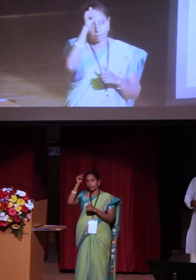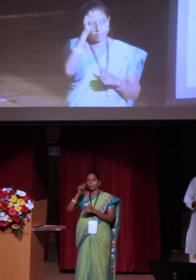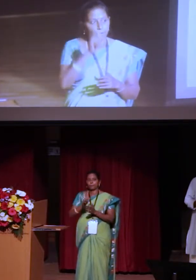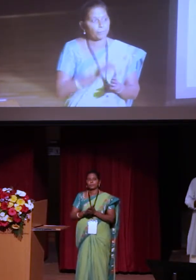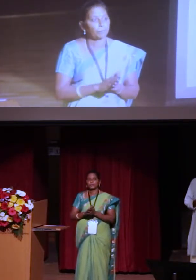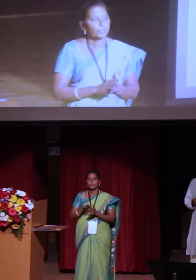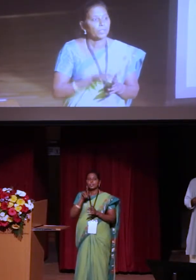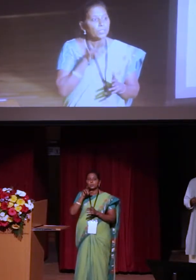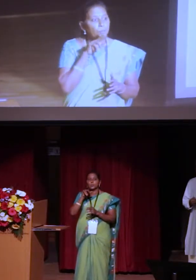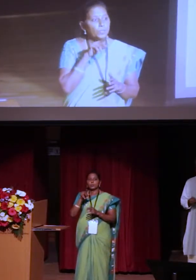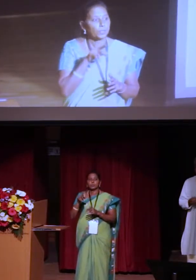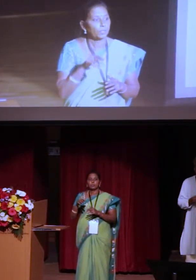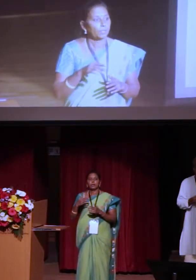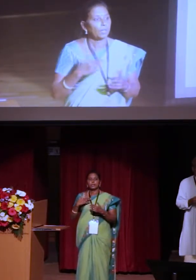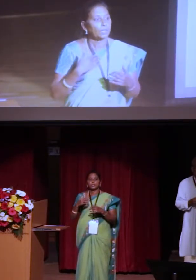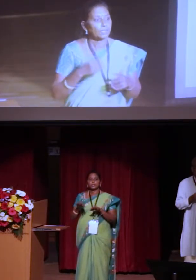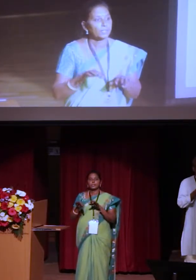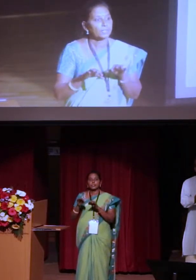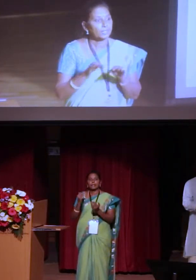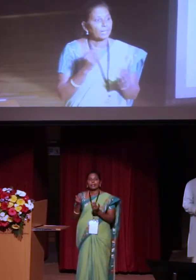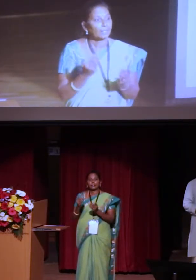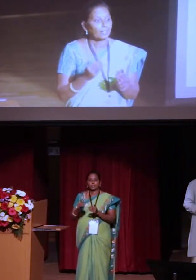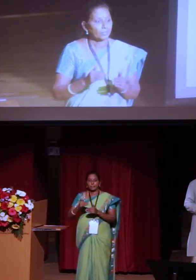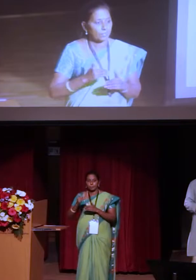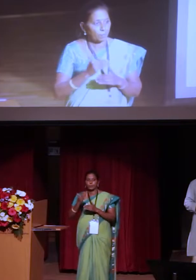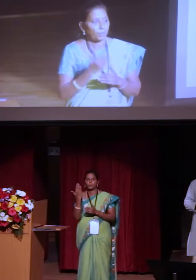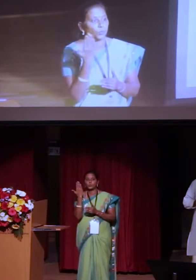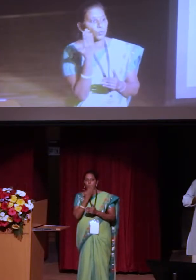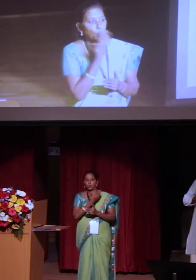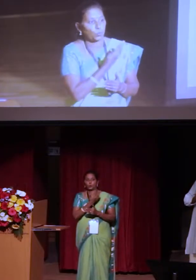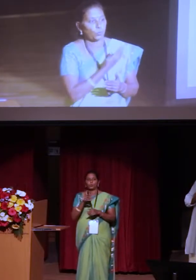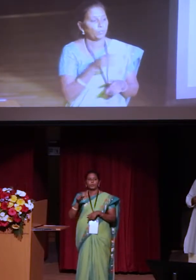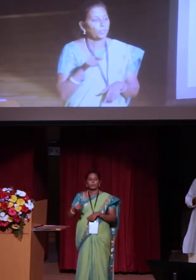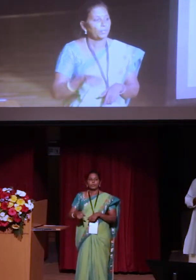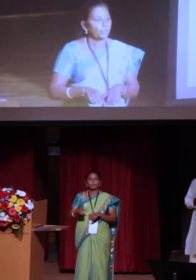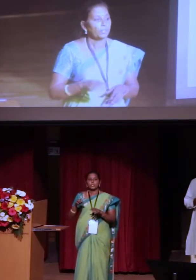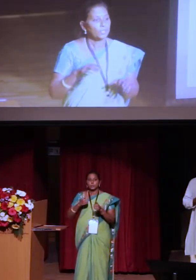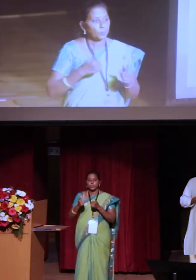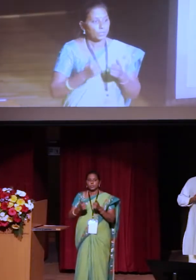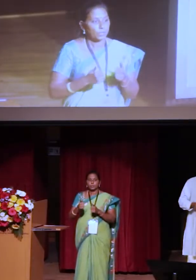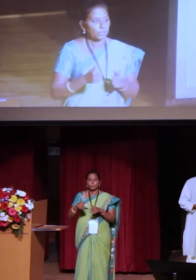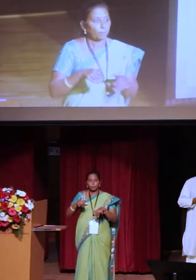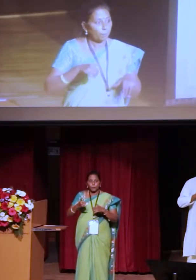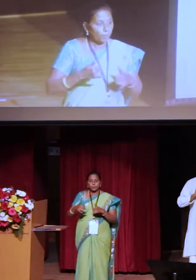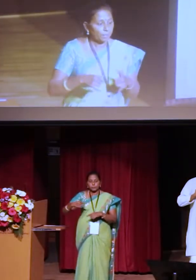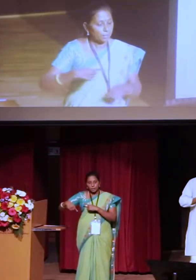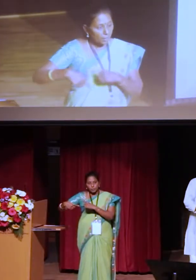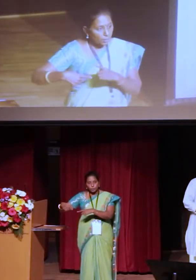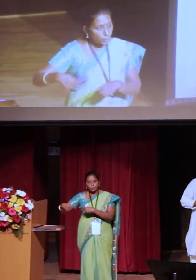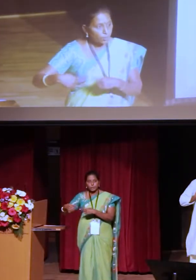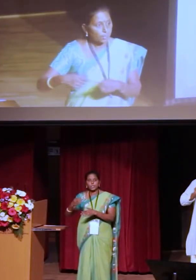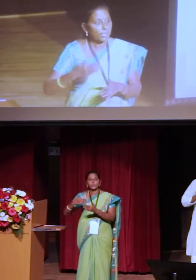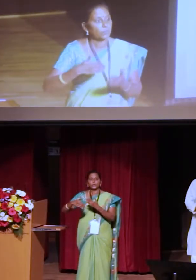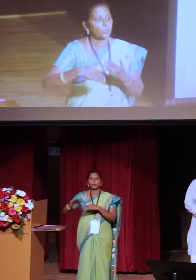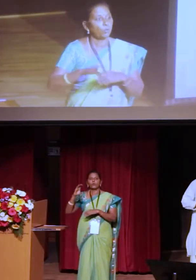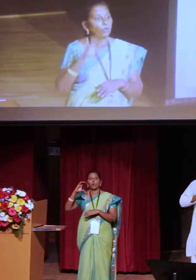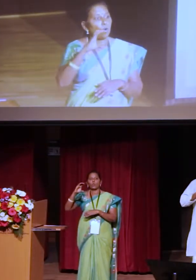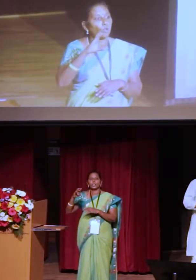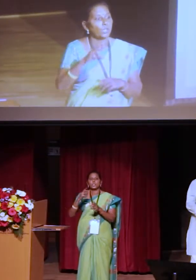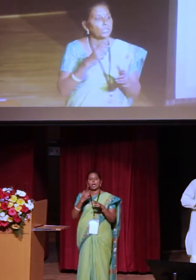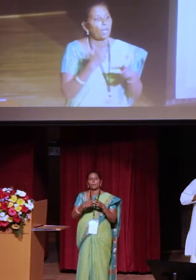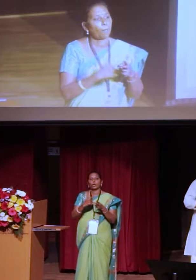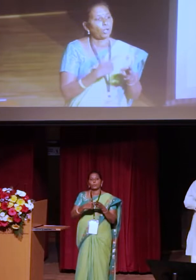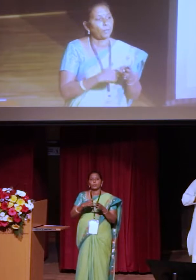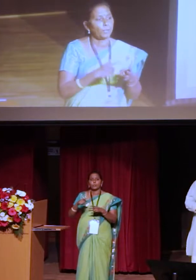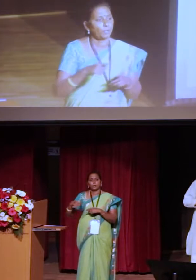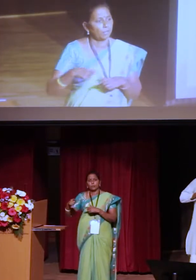has squeezed play out of us as a child as I step into school. And this squeezing play out continues as we go from college,